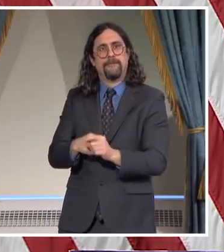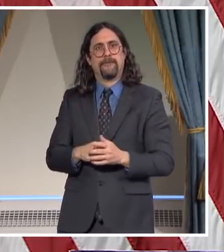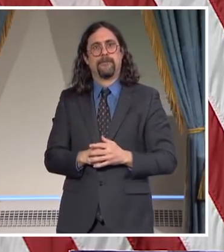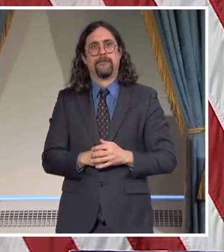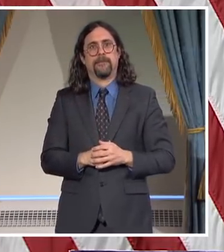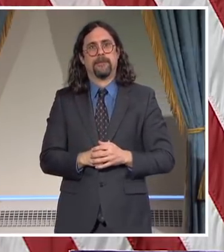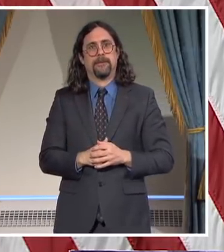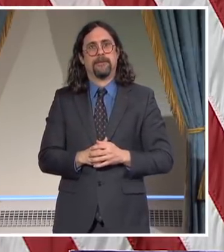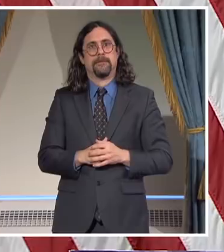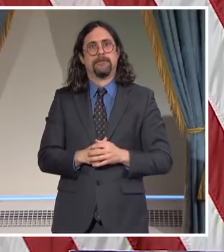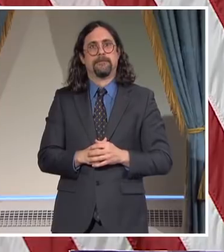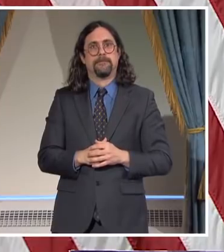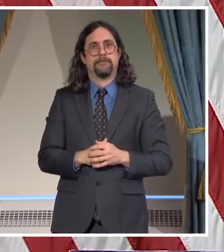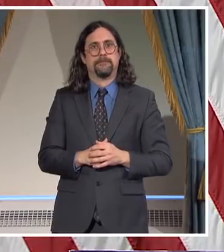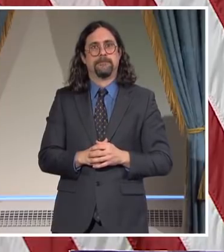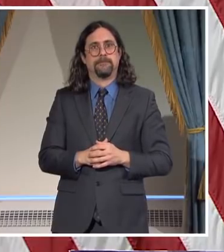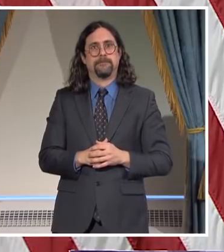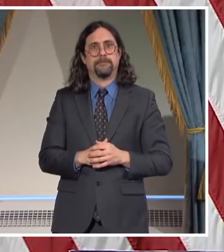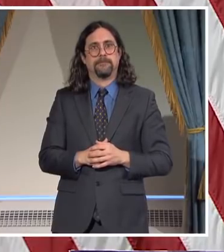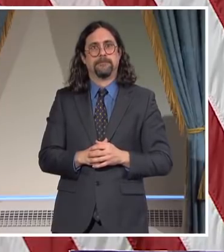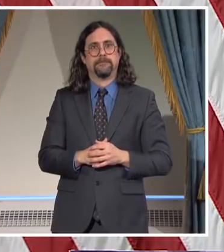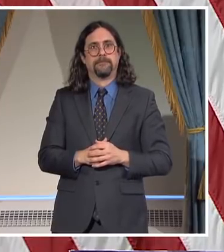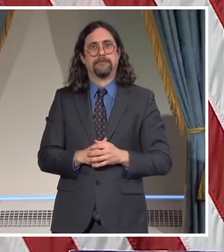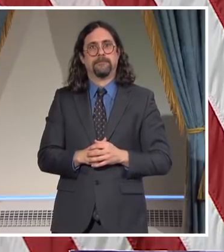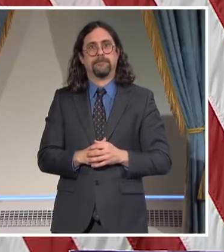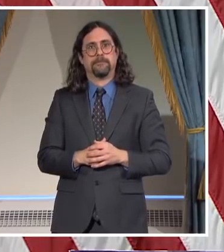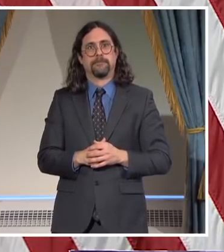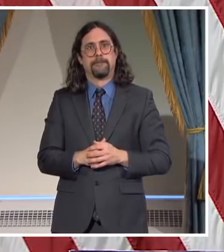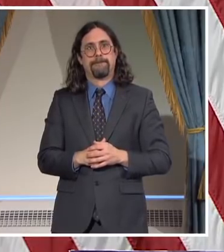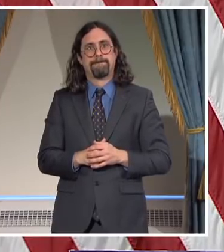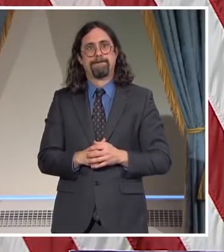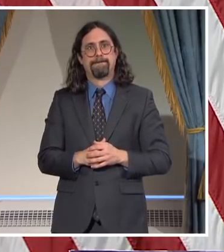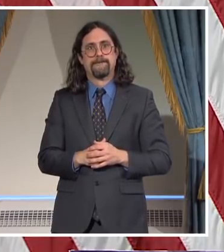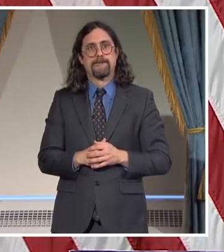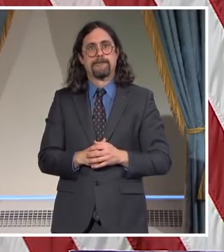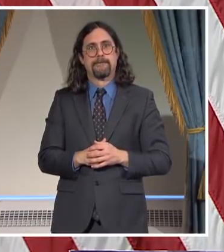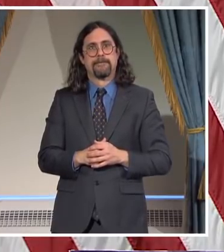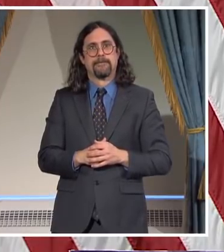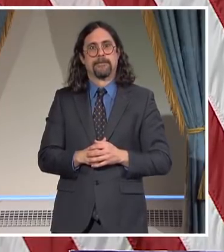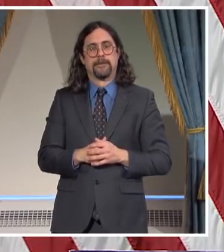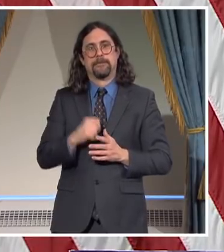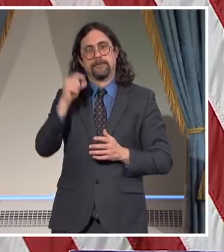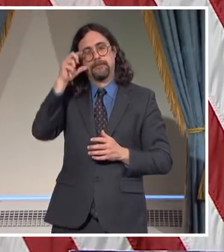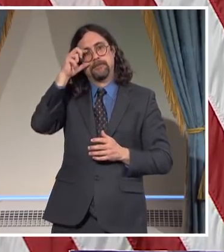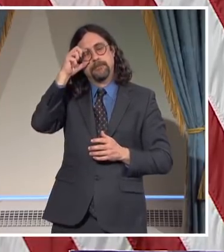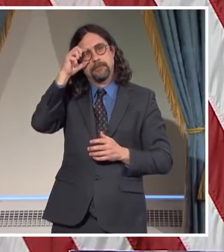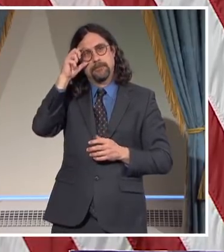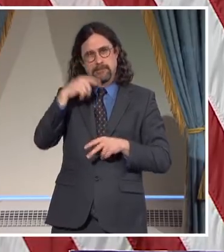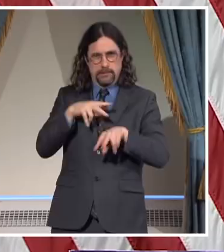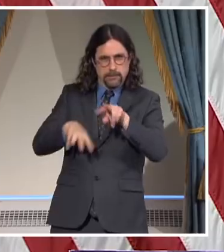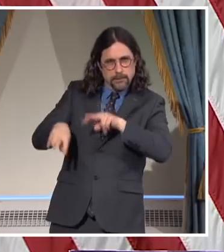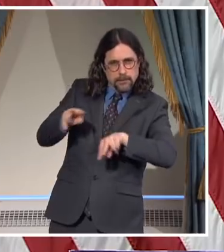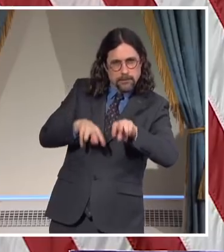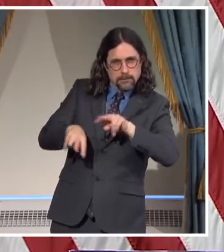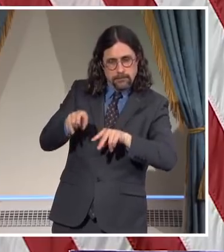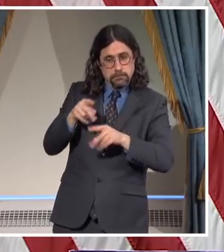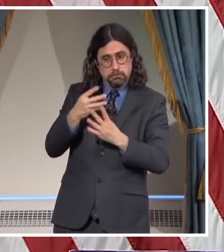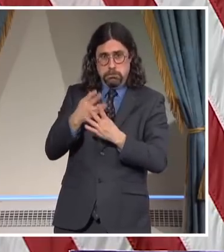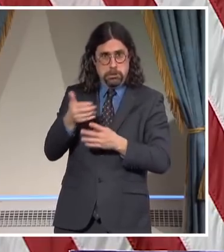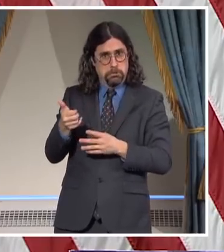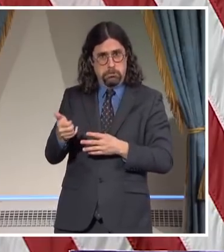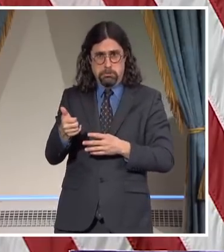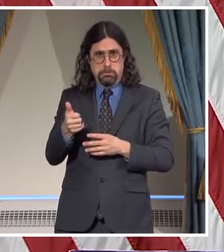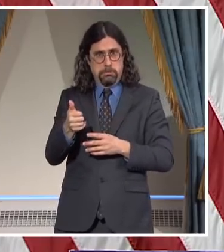a specific serious threat to the community. But we want to make sure that those who can be released